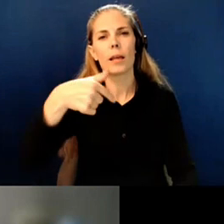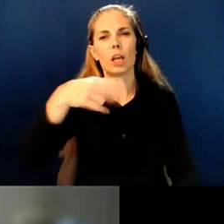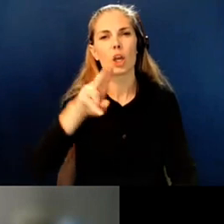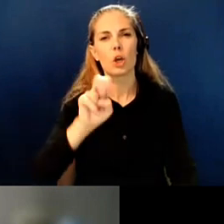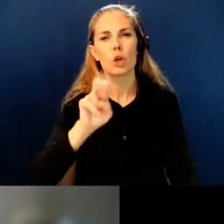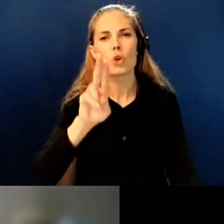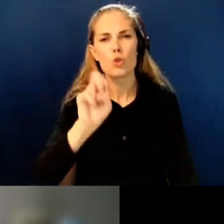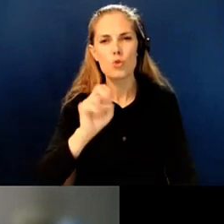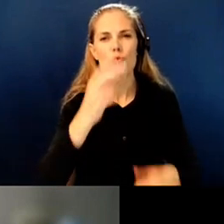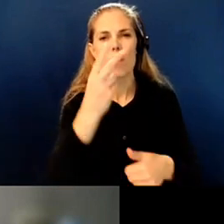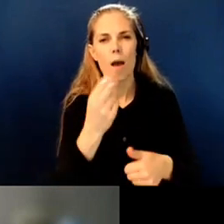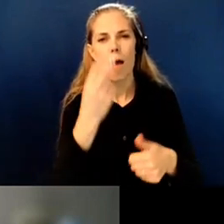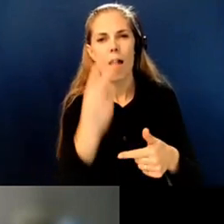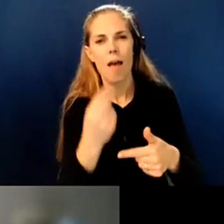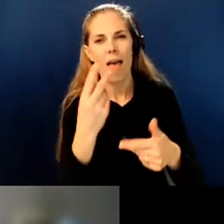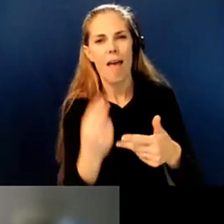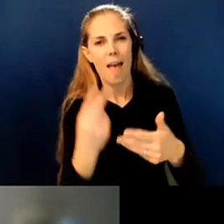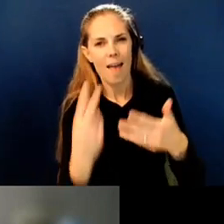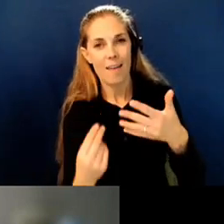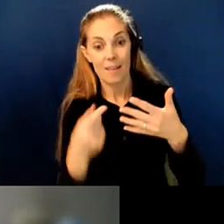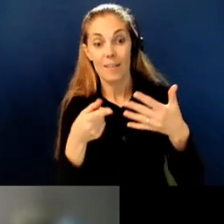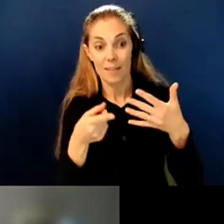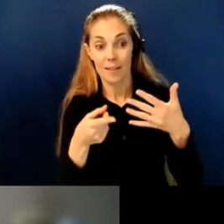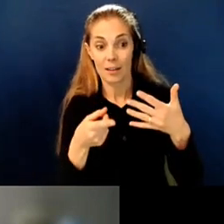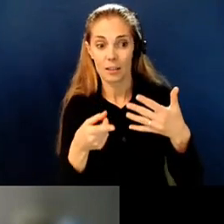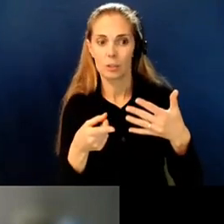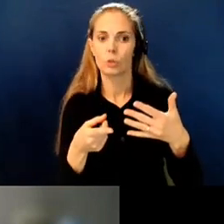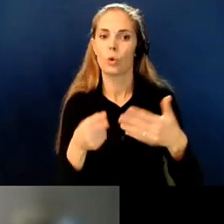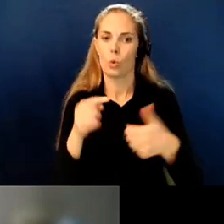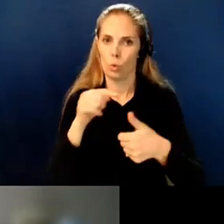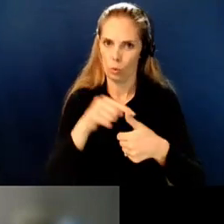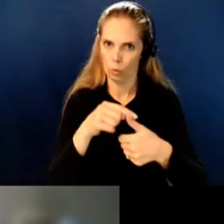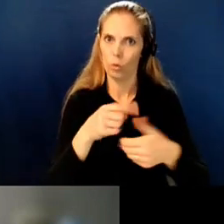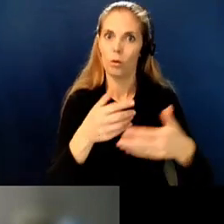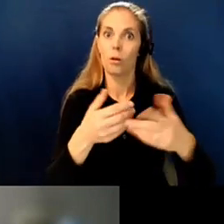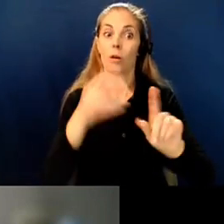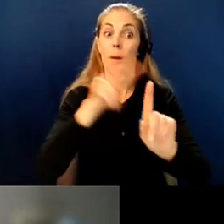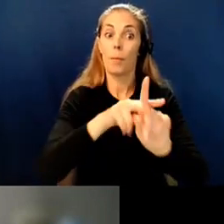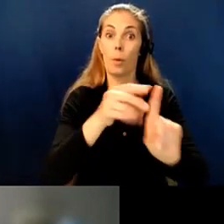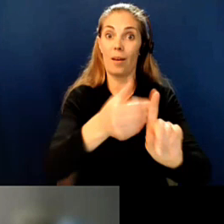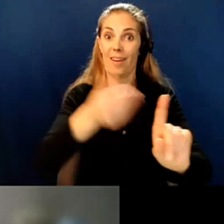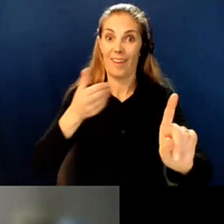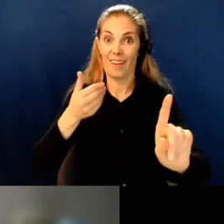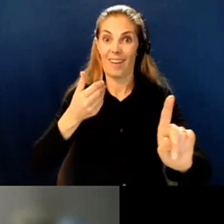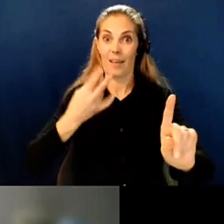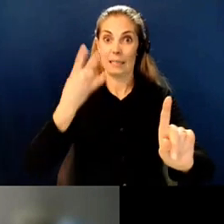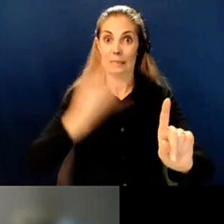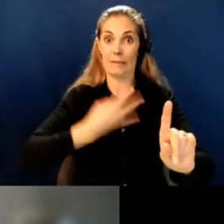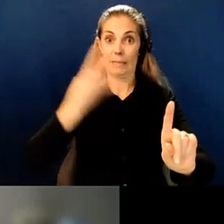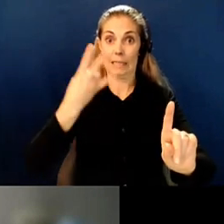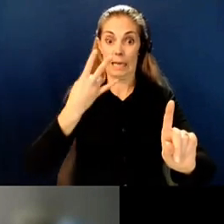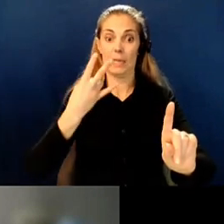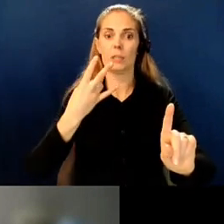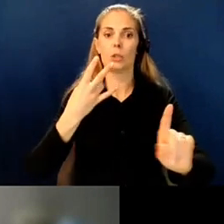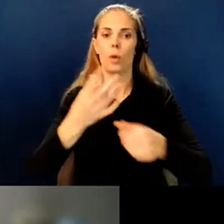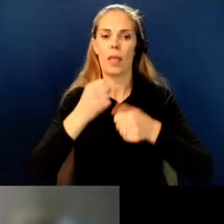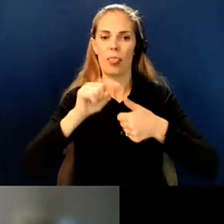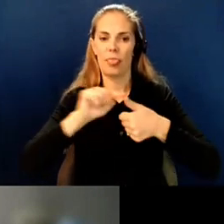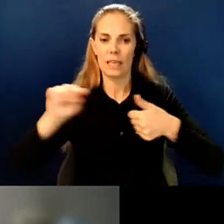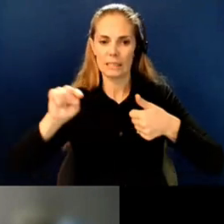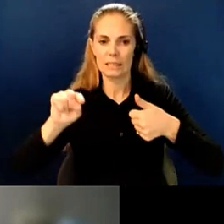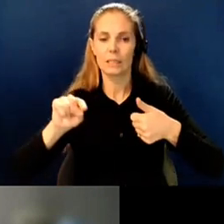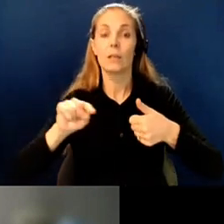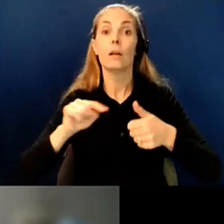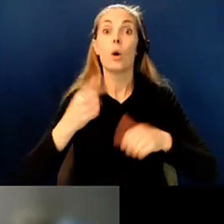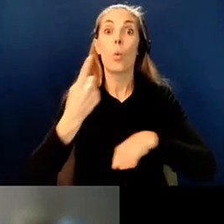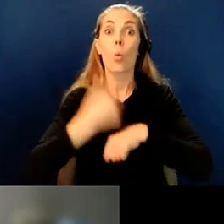know that 7 days before this appointment, they're going to get this message. 1 day, they're going to get this message. 2 hours, they're going to get this message. And that's